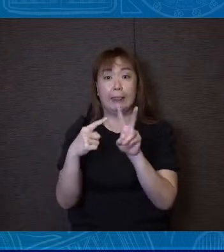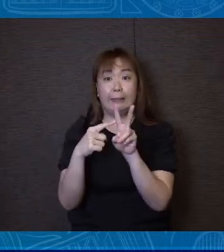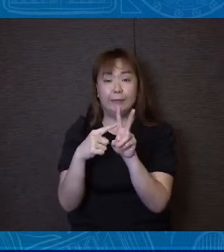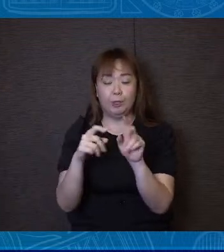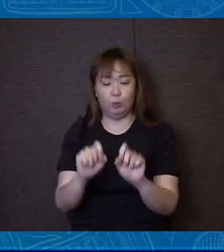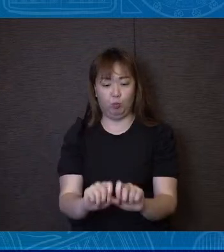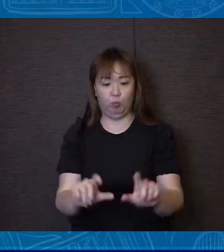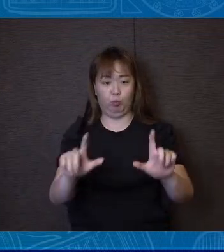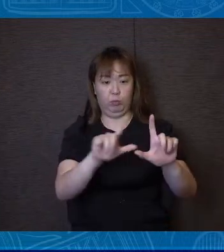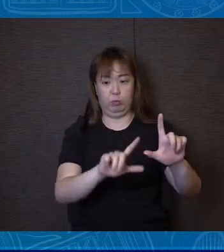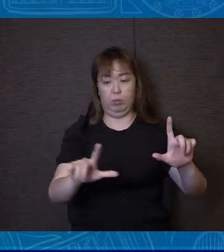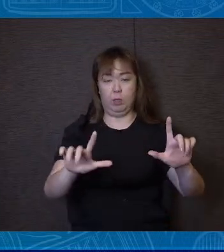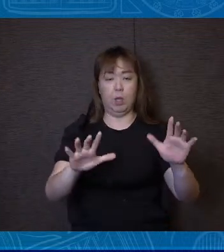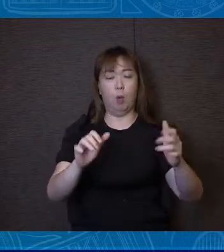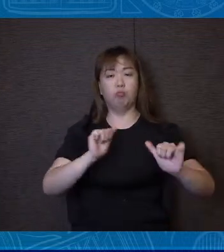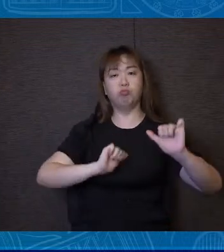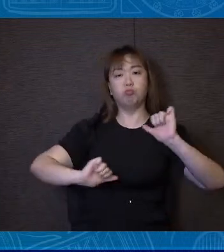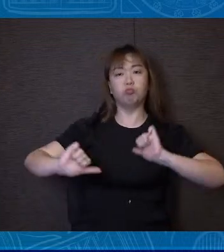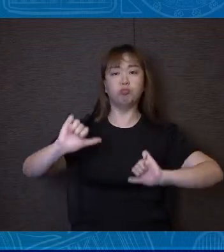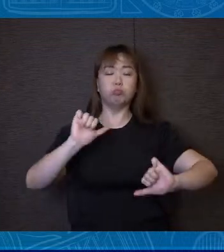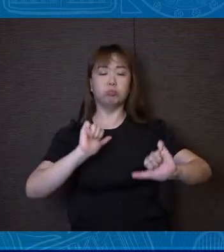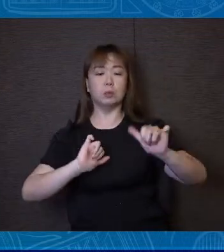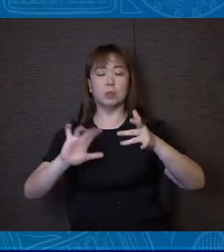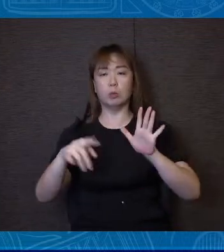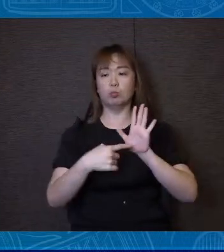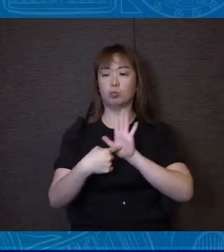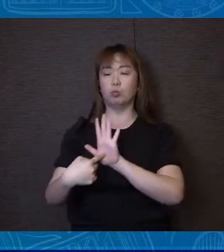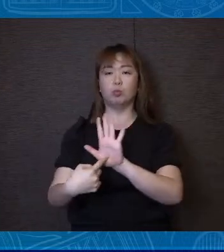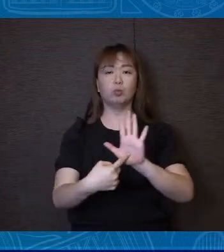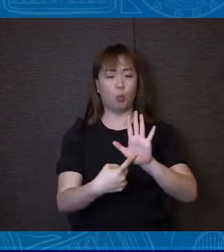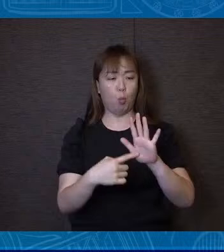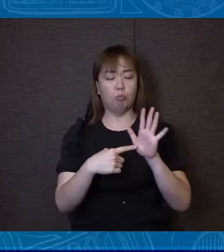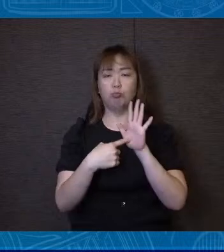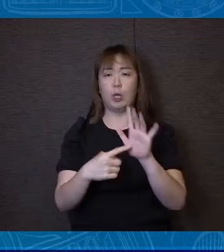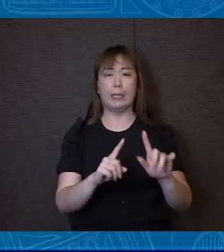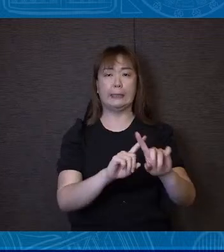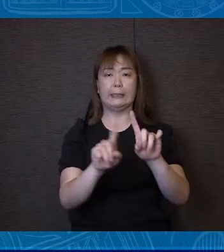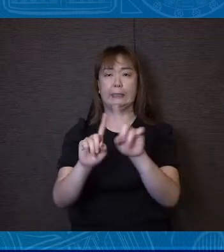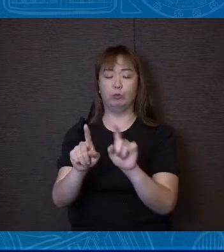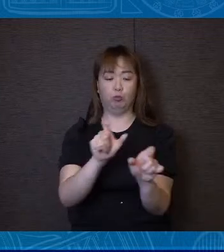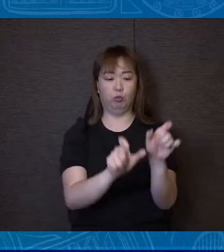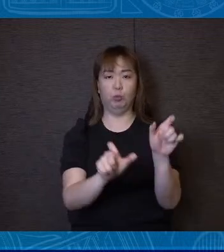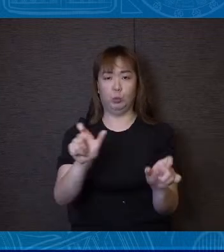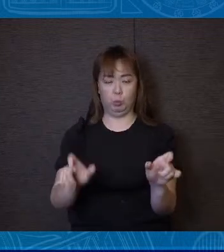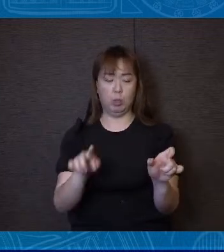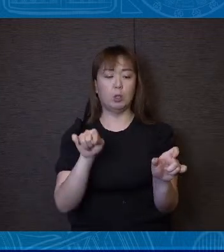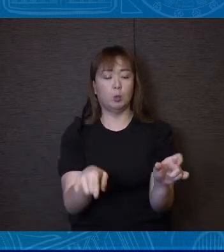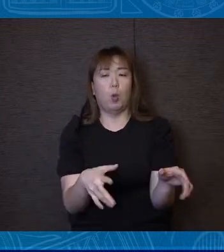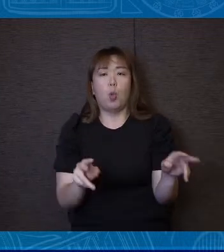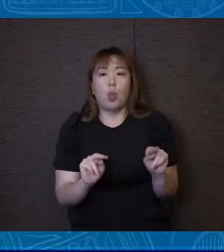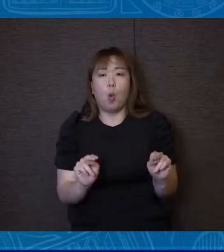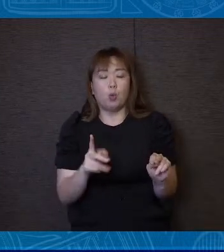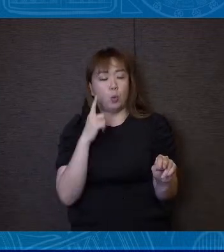sort of across caste, across sort of different types of person is more neutral. Because that way, because there was a fear when we did